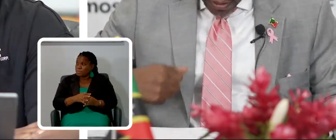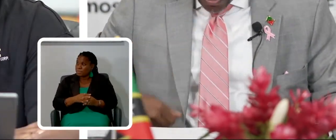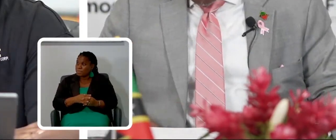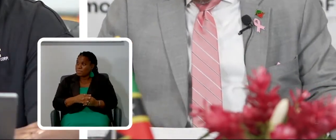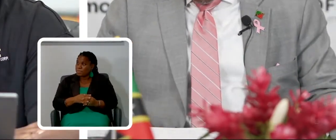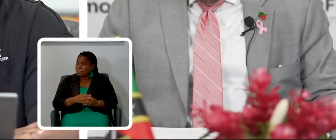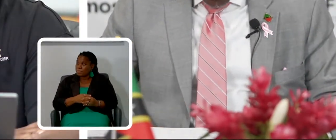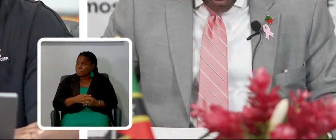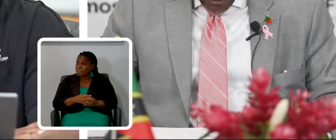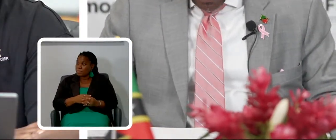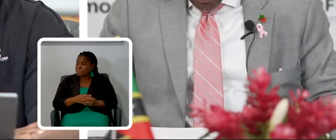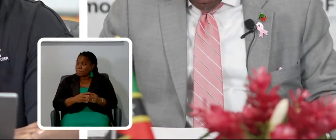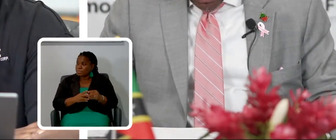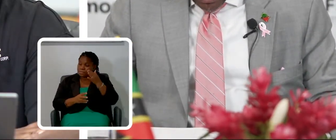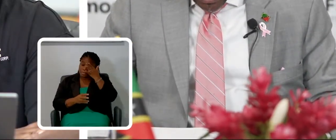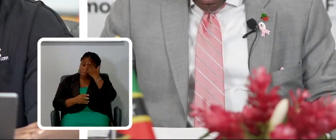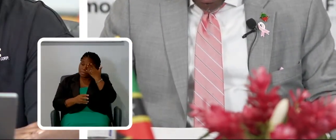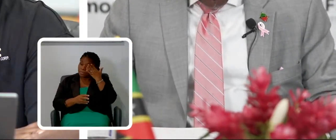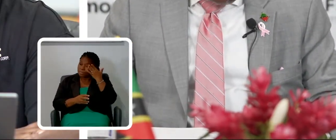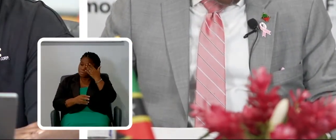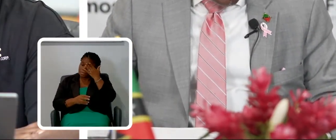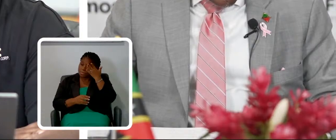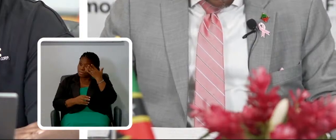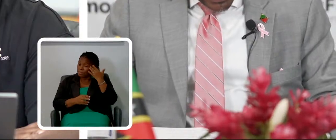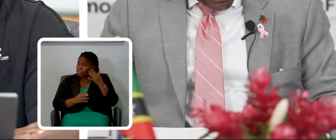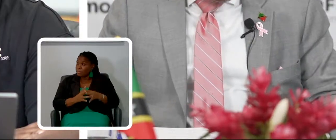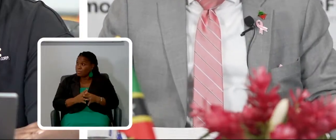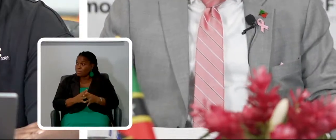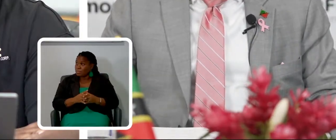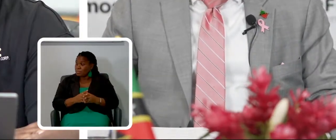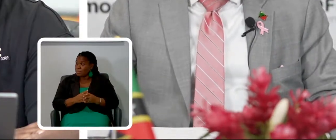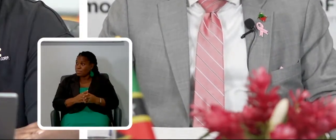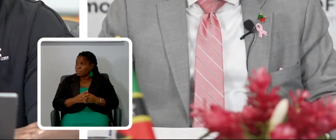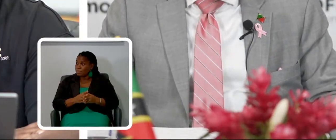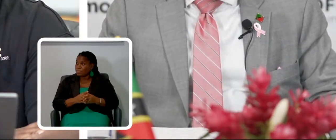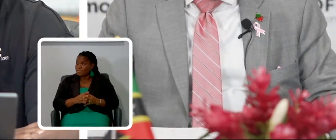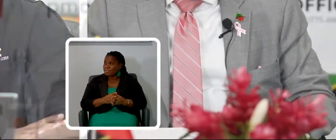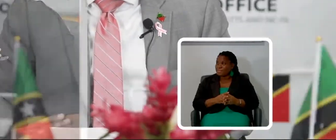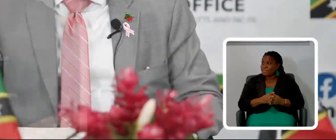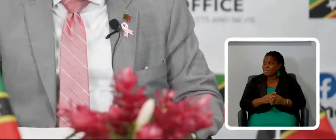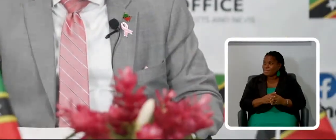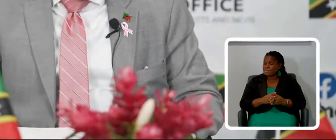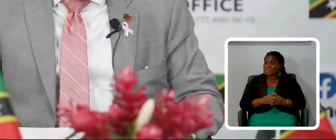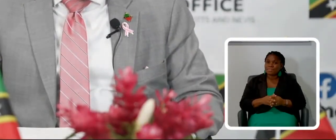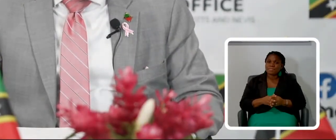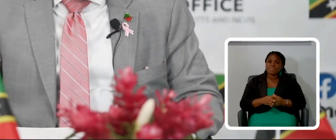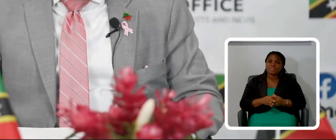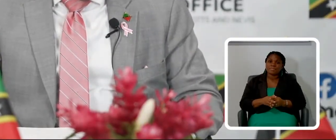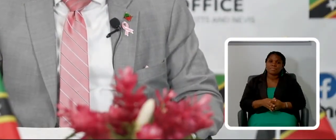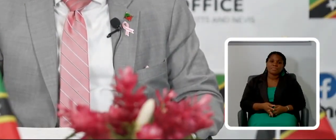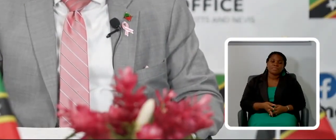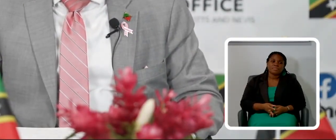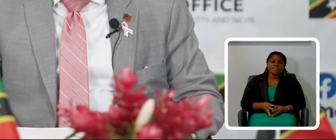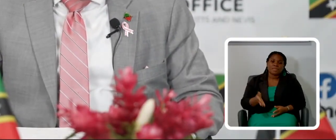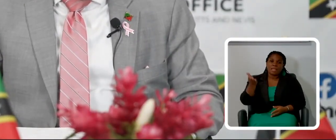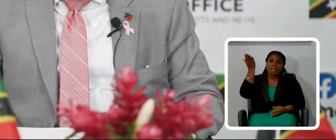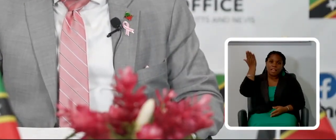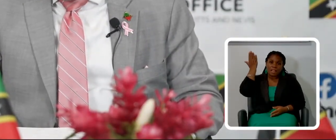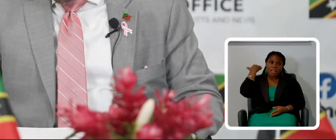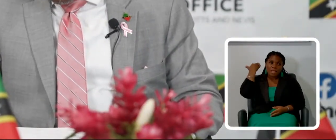to update the country. But the last government under Timothy